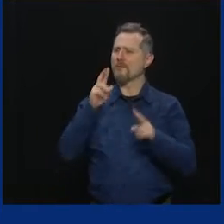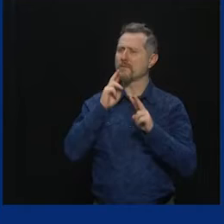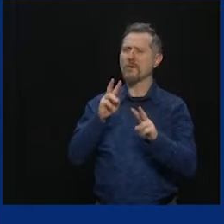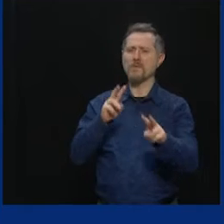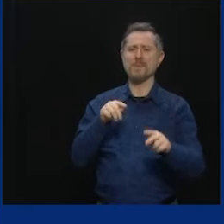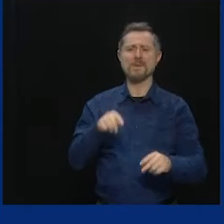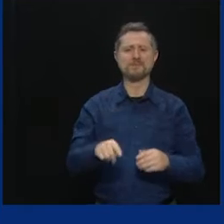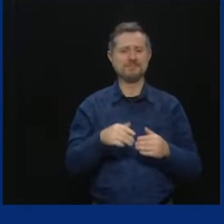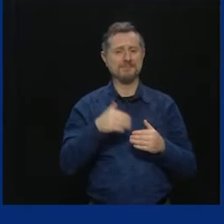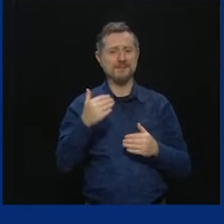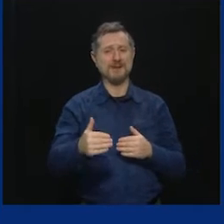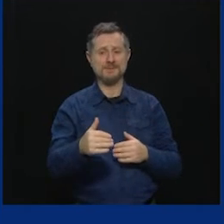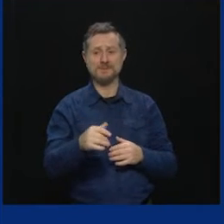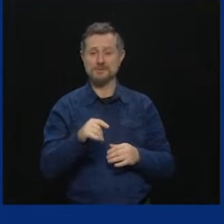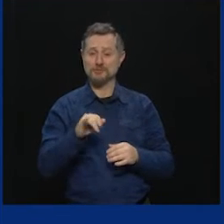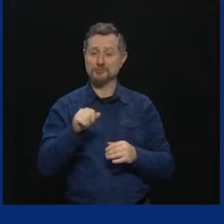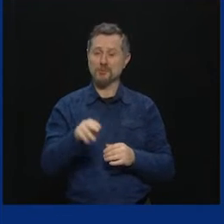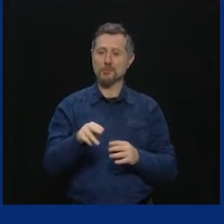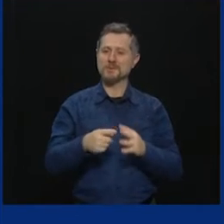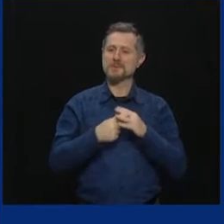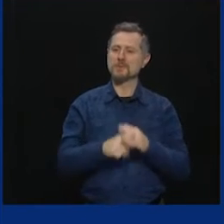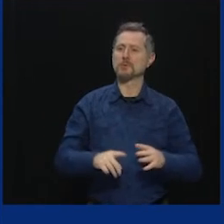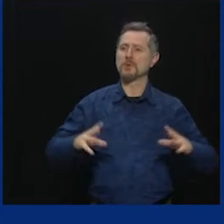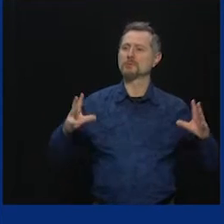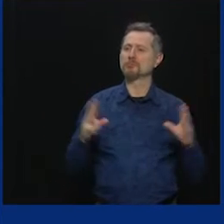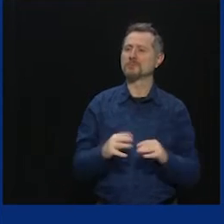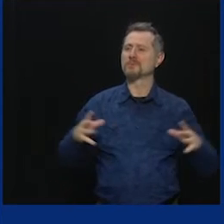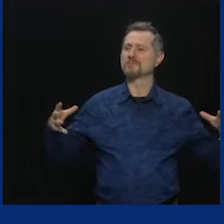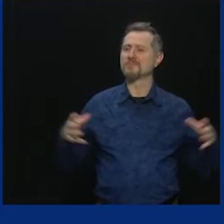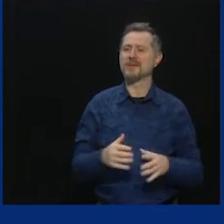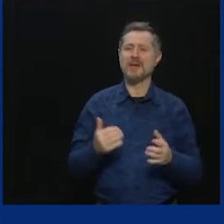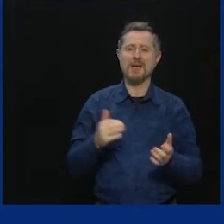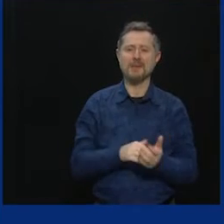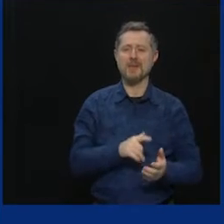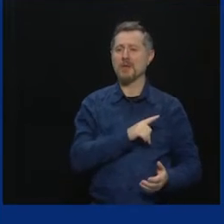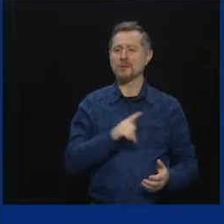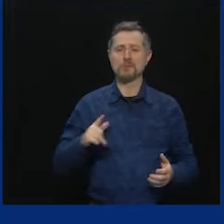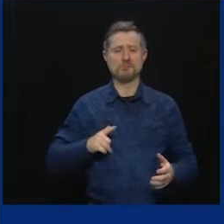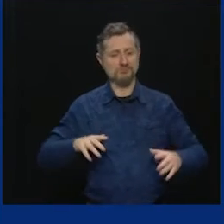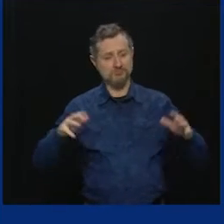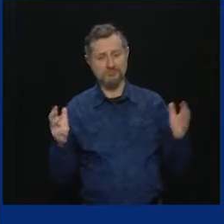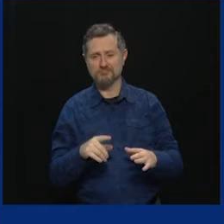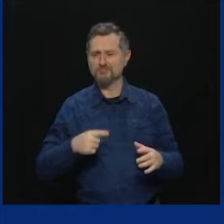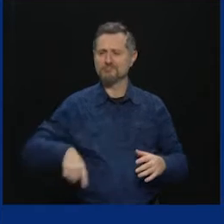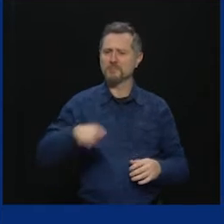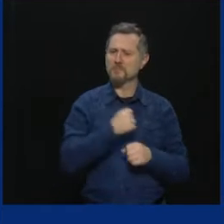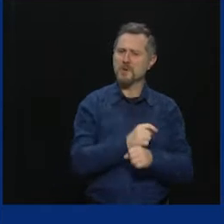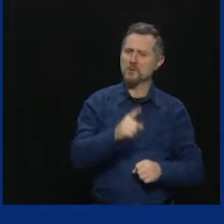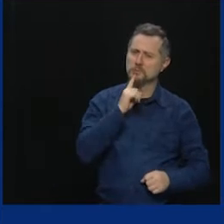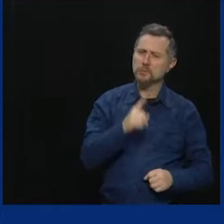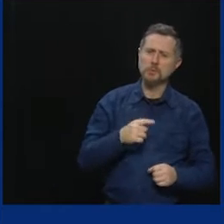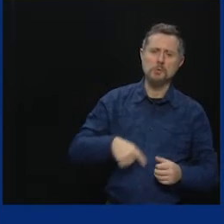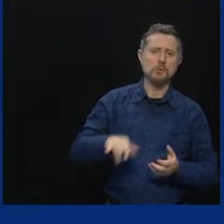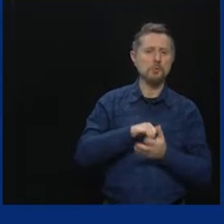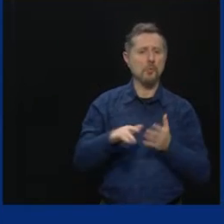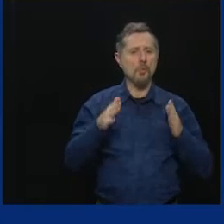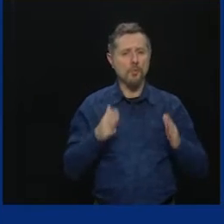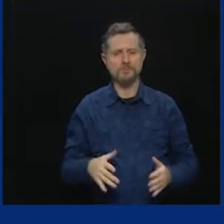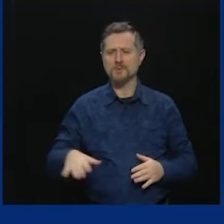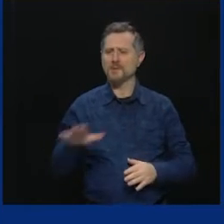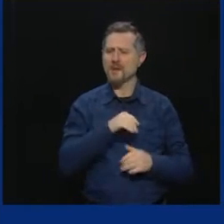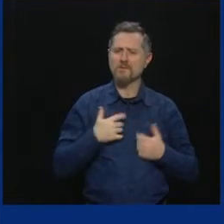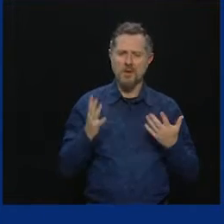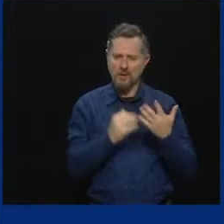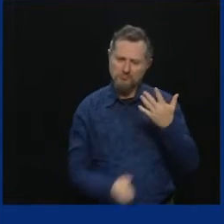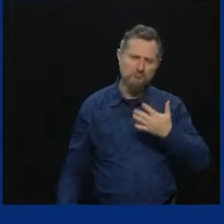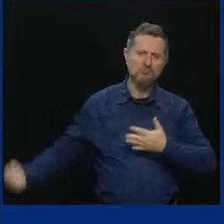together, one filled with cooperation and collaboration, and making sure that we put the needs of our constituents first, starting with the young children we're trying to